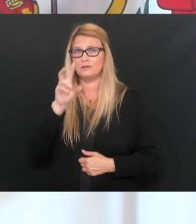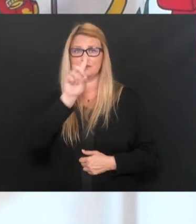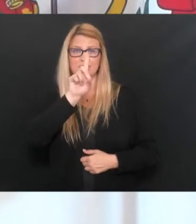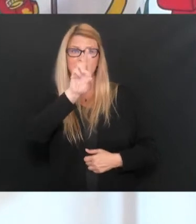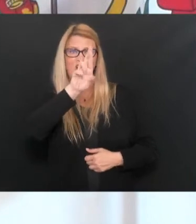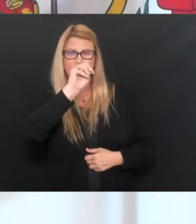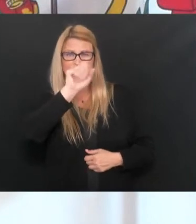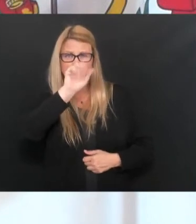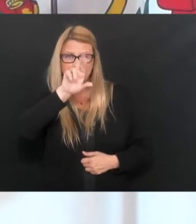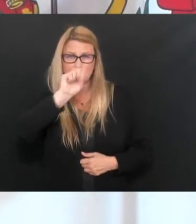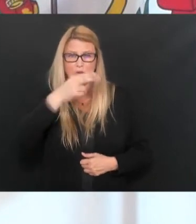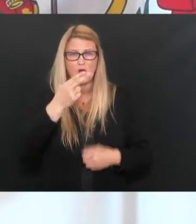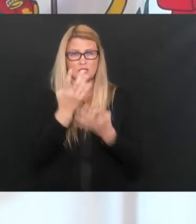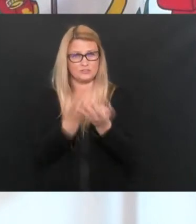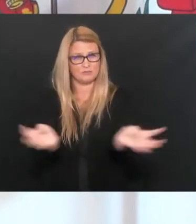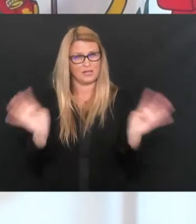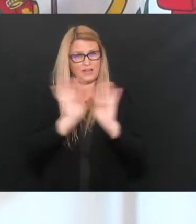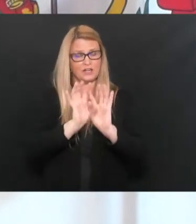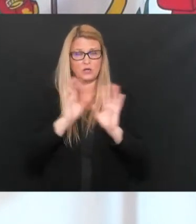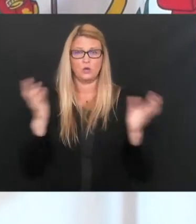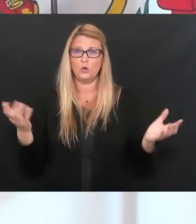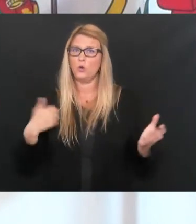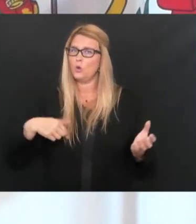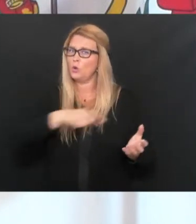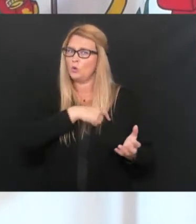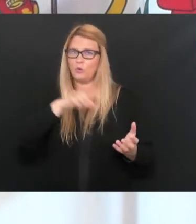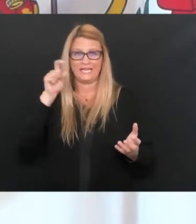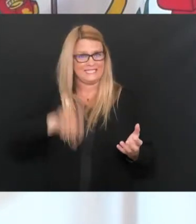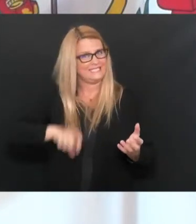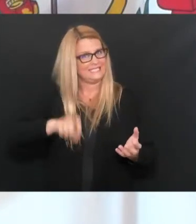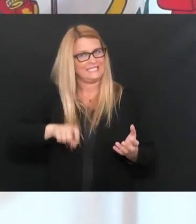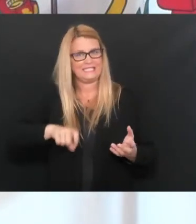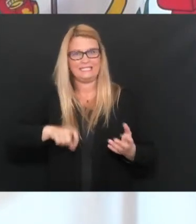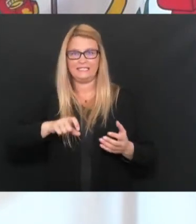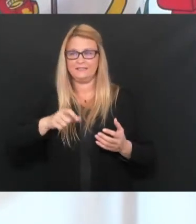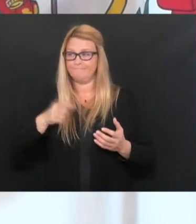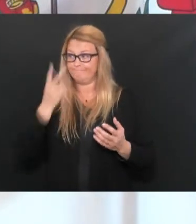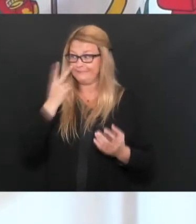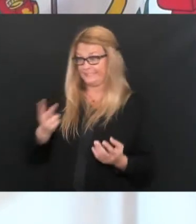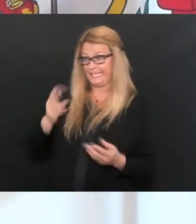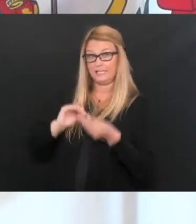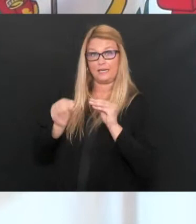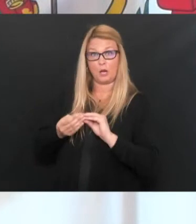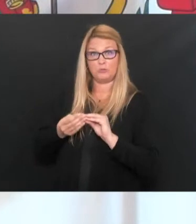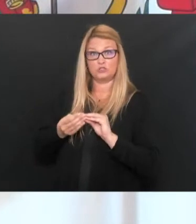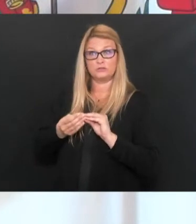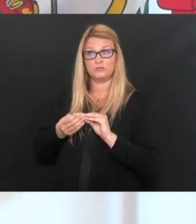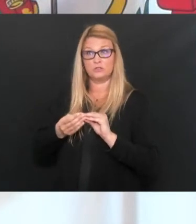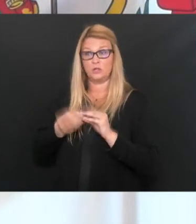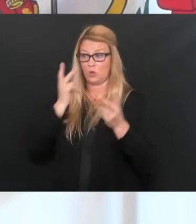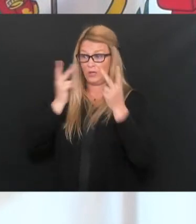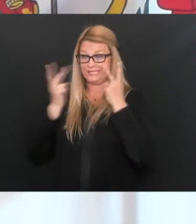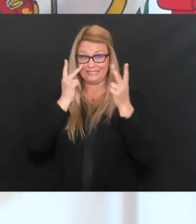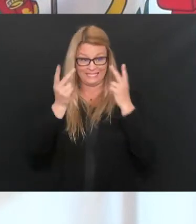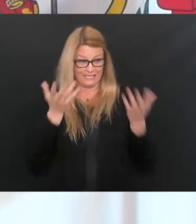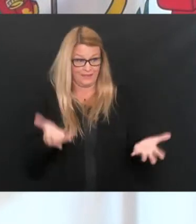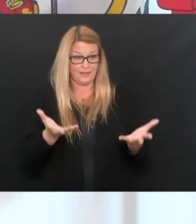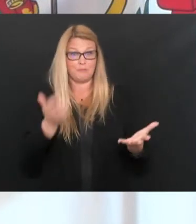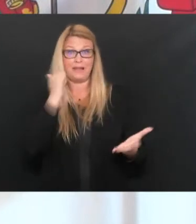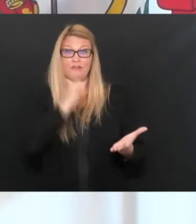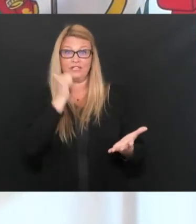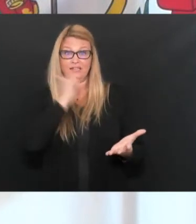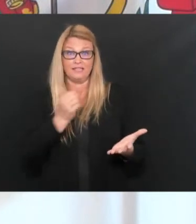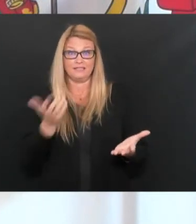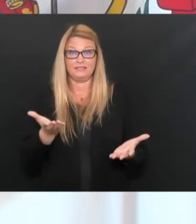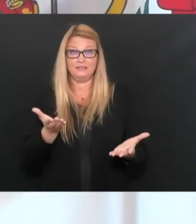that, are with us here and everything, that we've got to get this. Well, I know we've got these numbers, and and we look at them all the time, but we